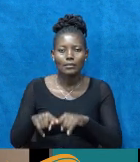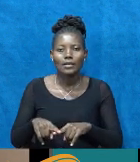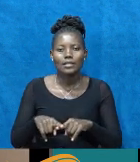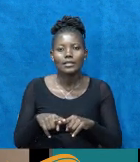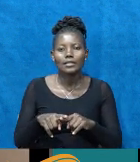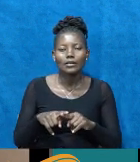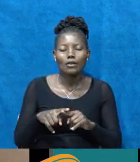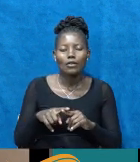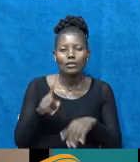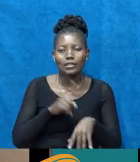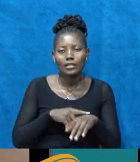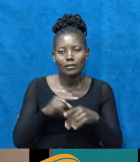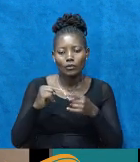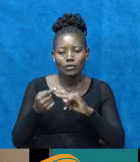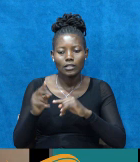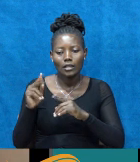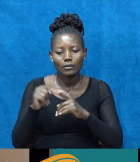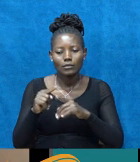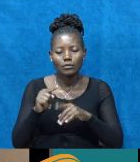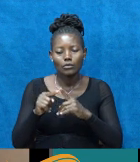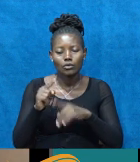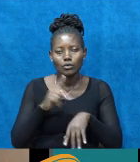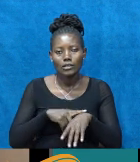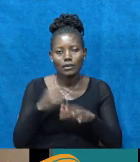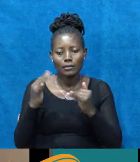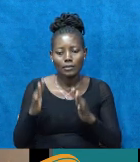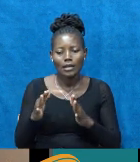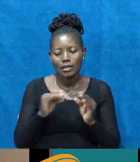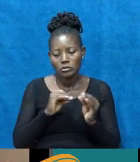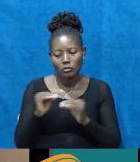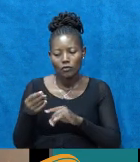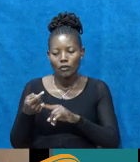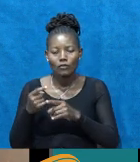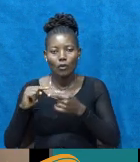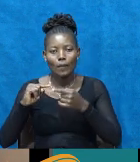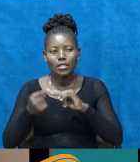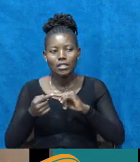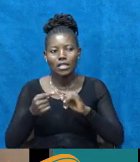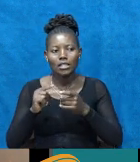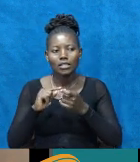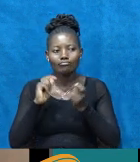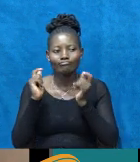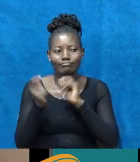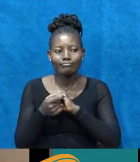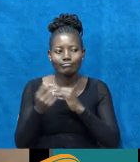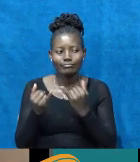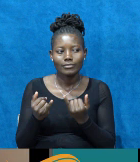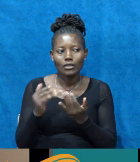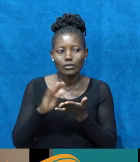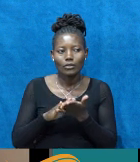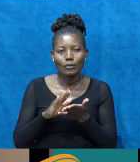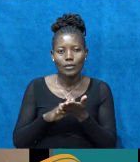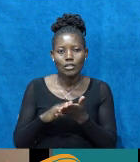the process or during the rehabilitation phase, protein requirements will usually increase depending on the stage